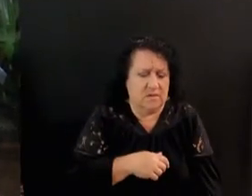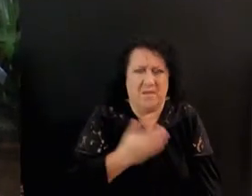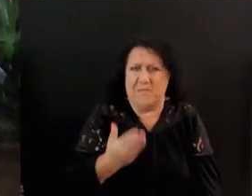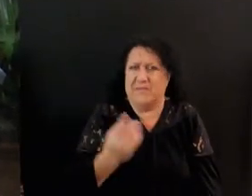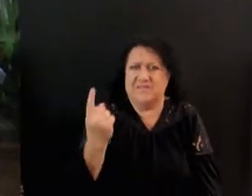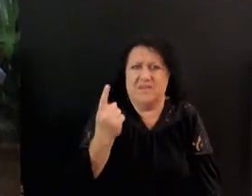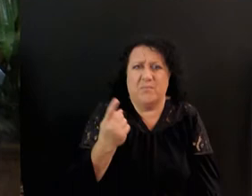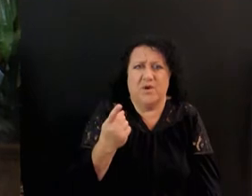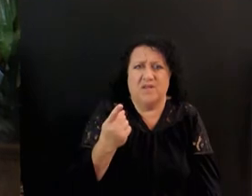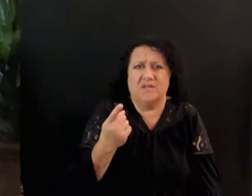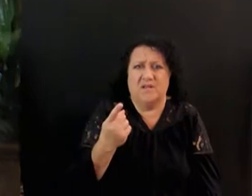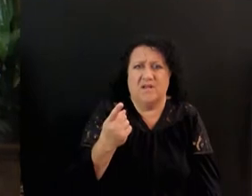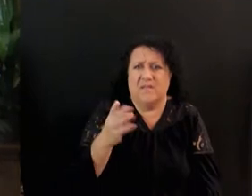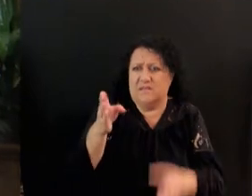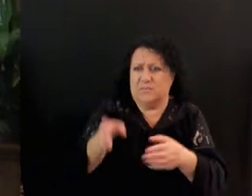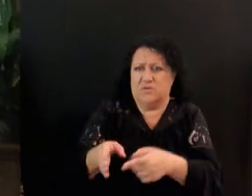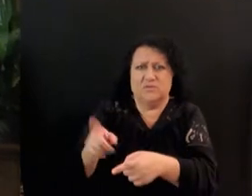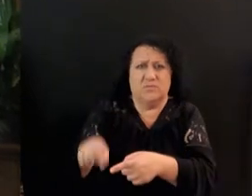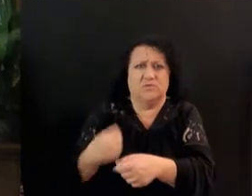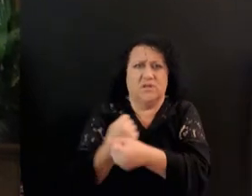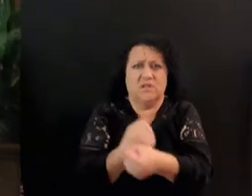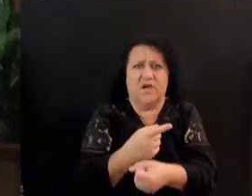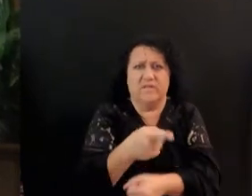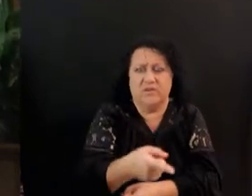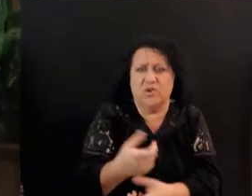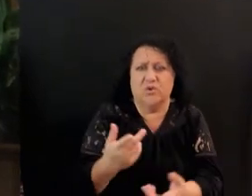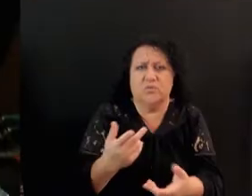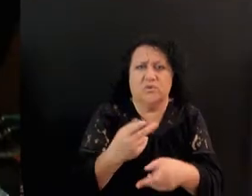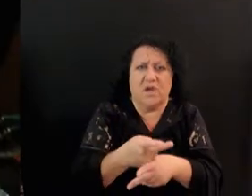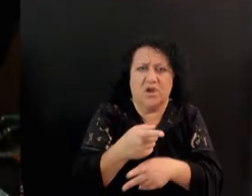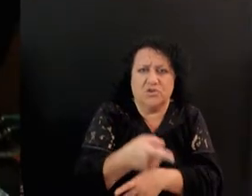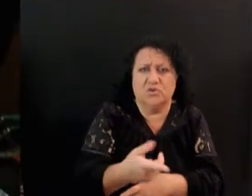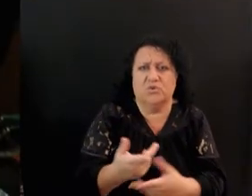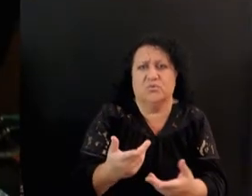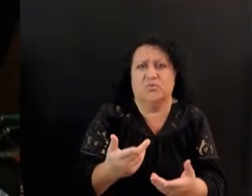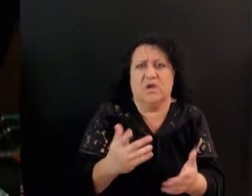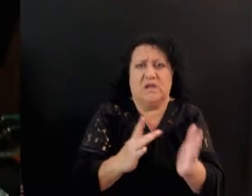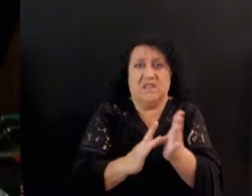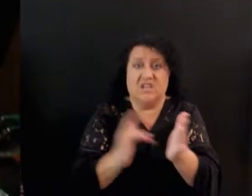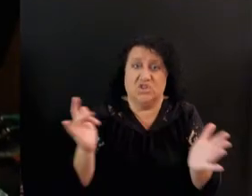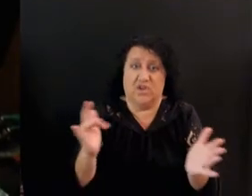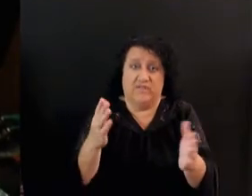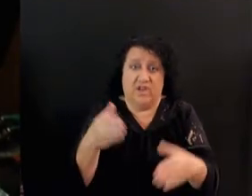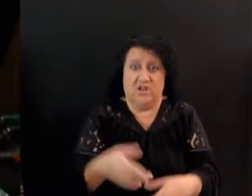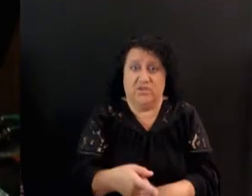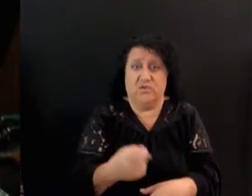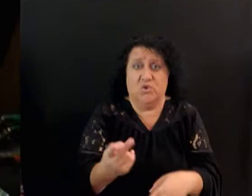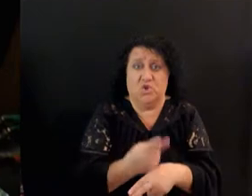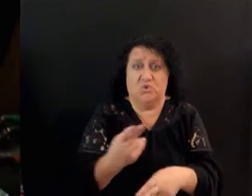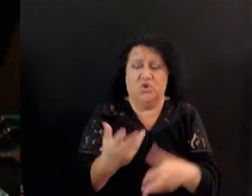for you exploited you, abused you, left you.